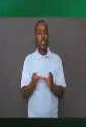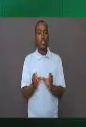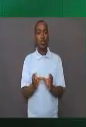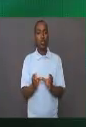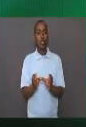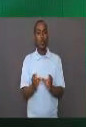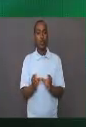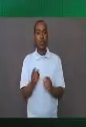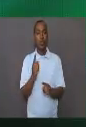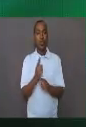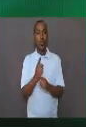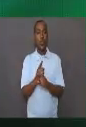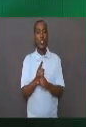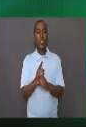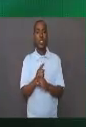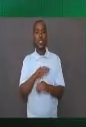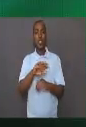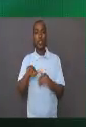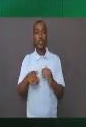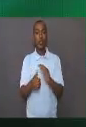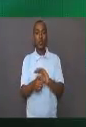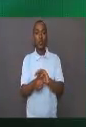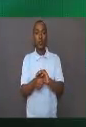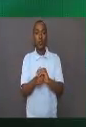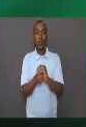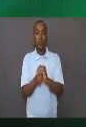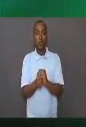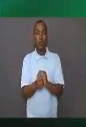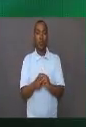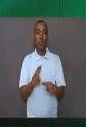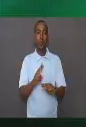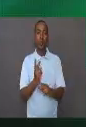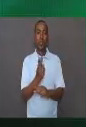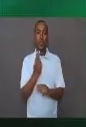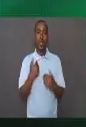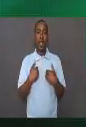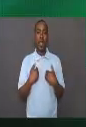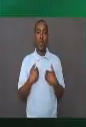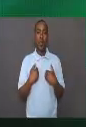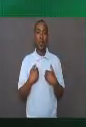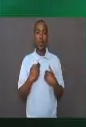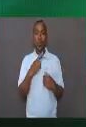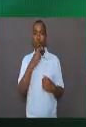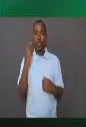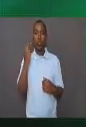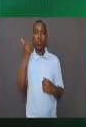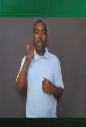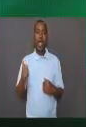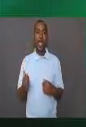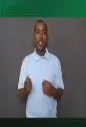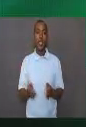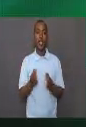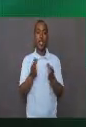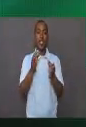prevent microorganisms from the air contaminating the culture or any of